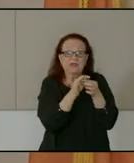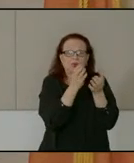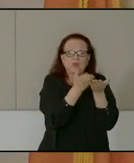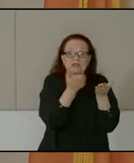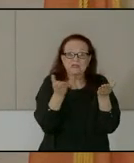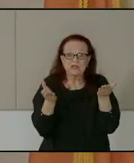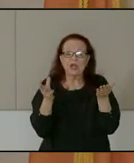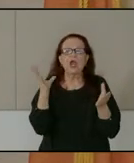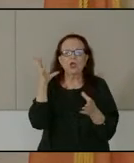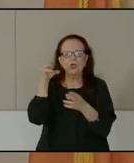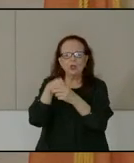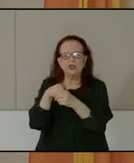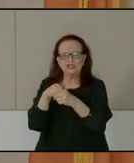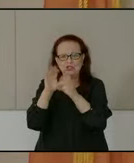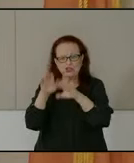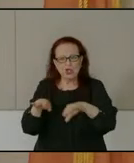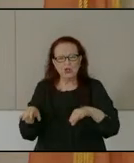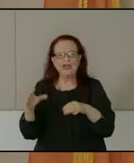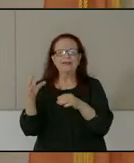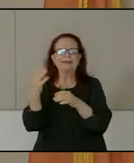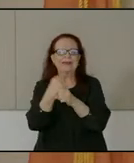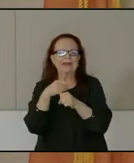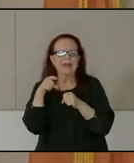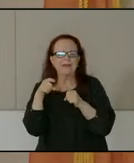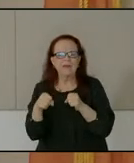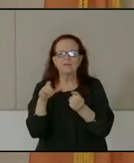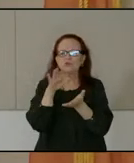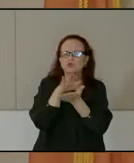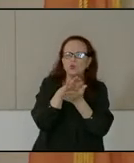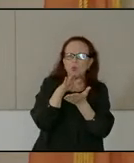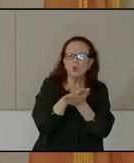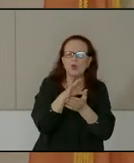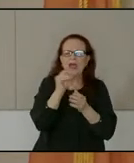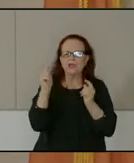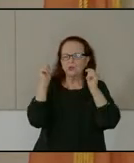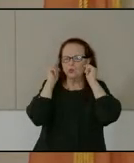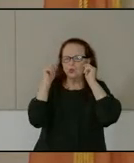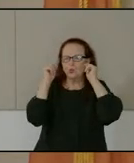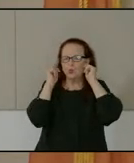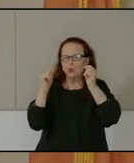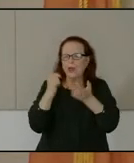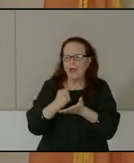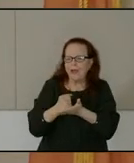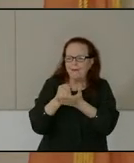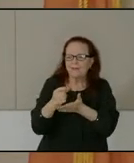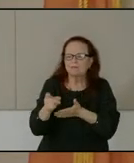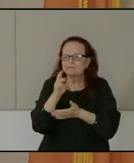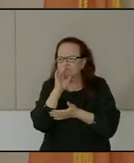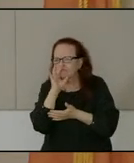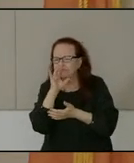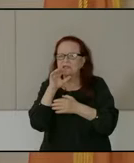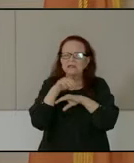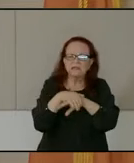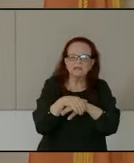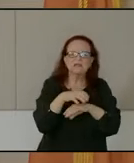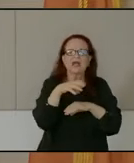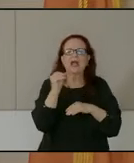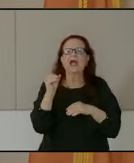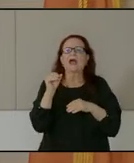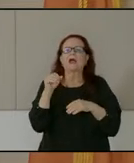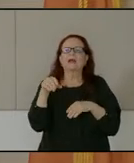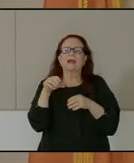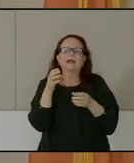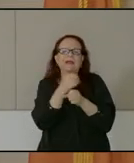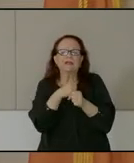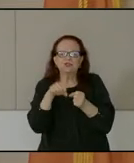children, getting them tutoring, getting them into school quickly, the parents and people that can work,